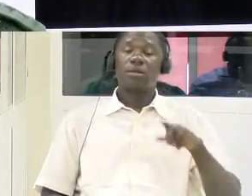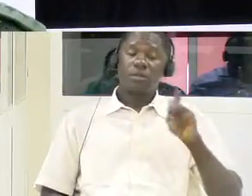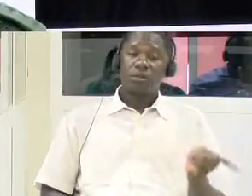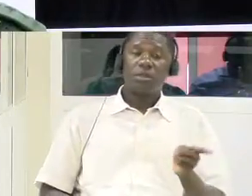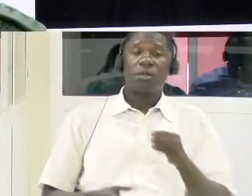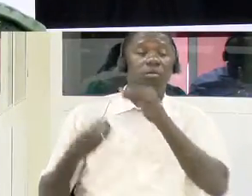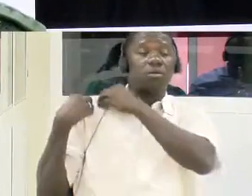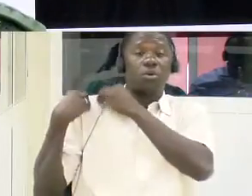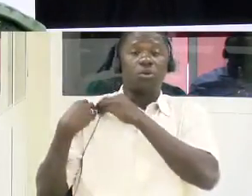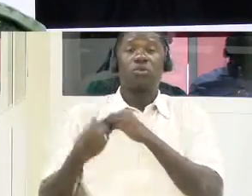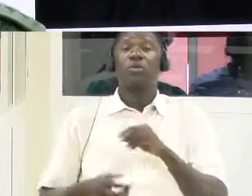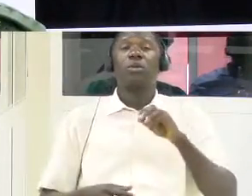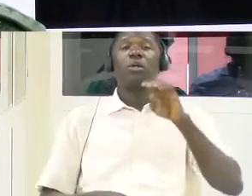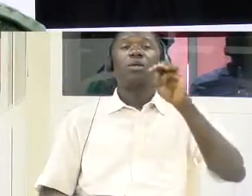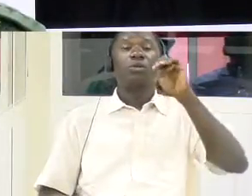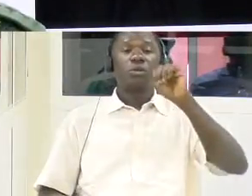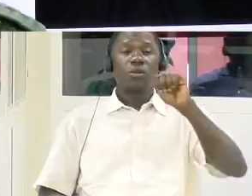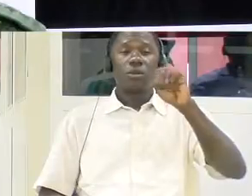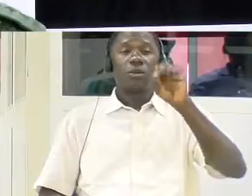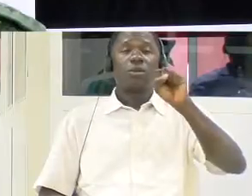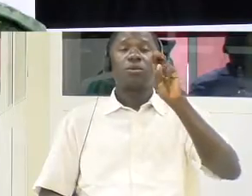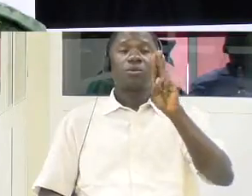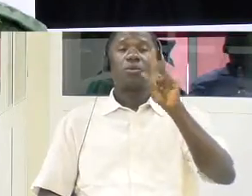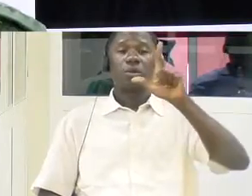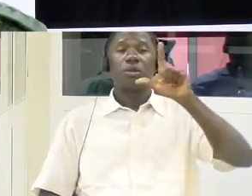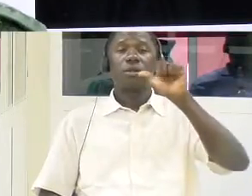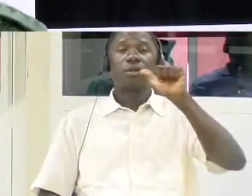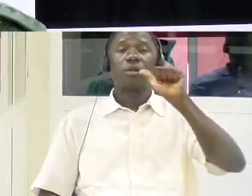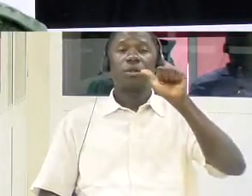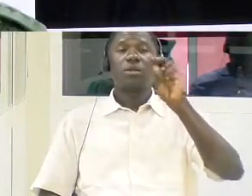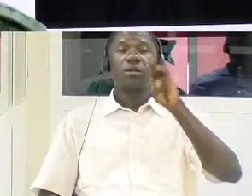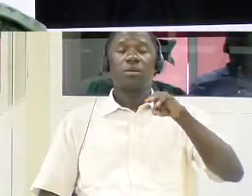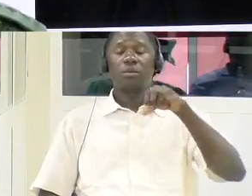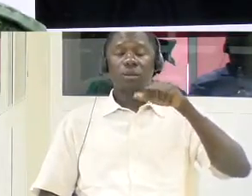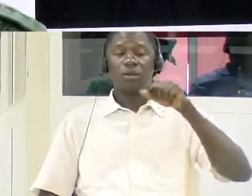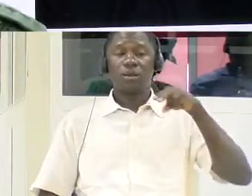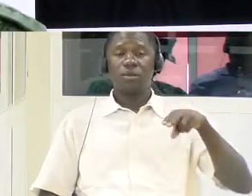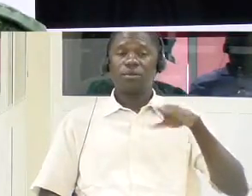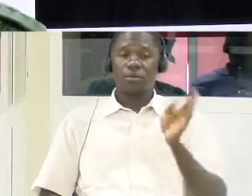So I assume that the instructions would have been coming from him,